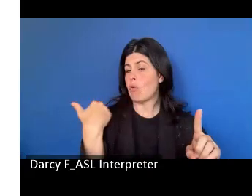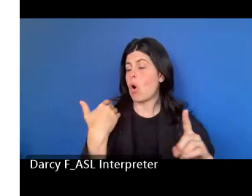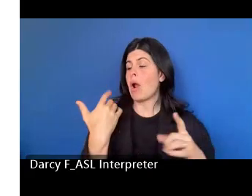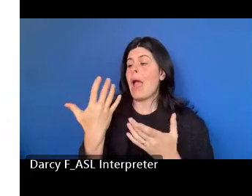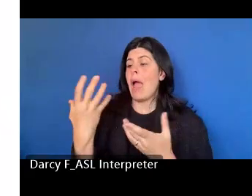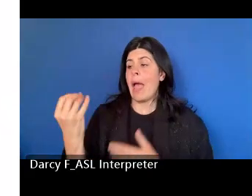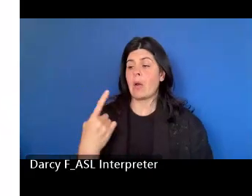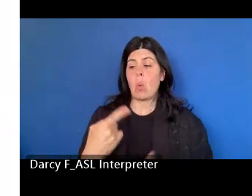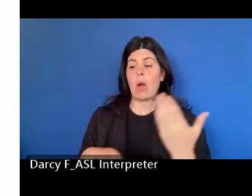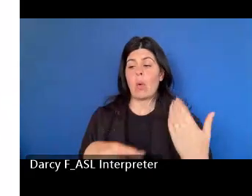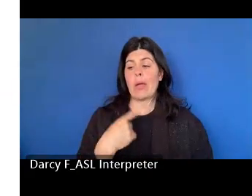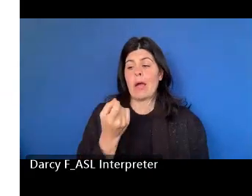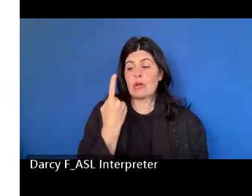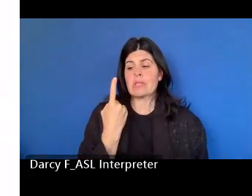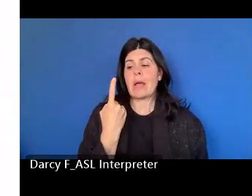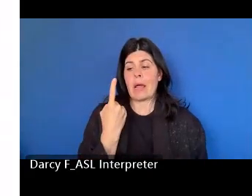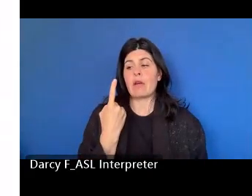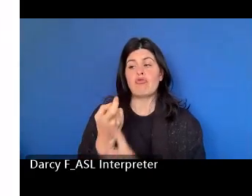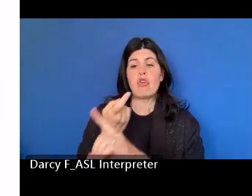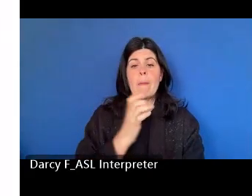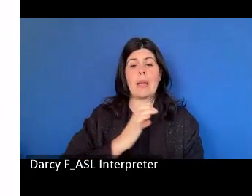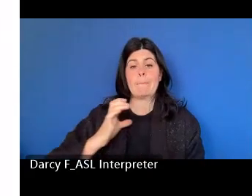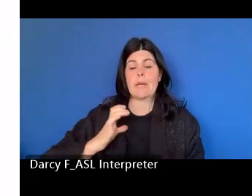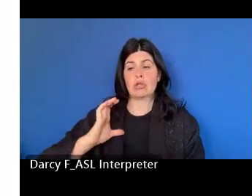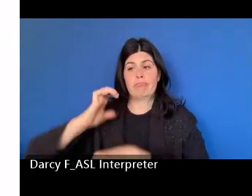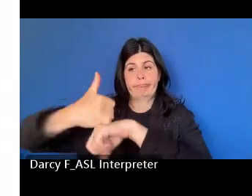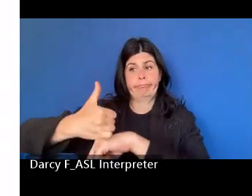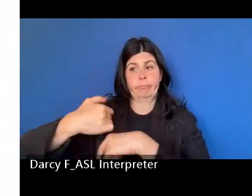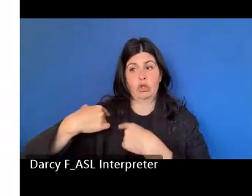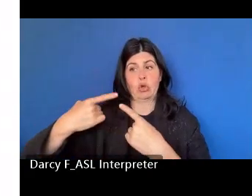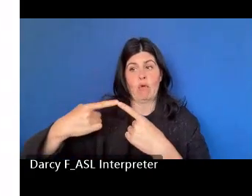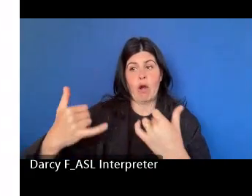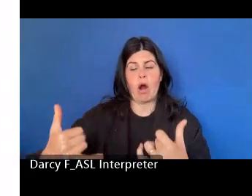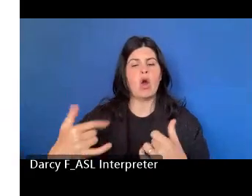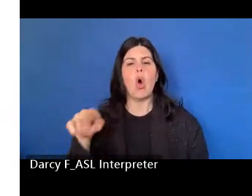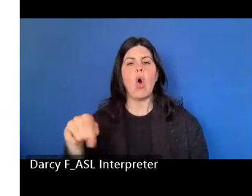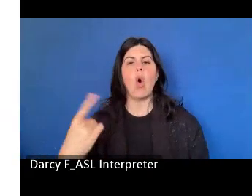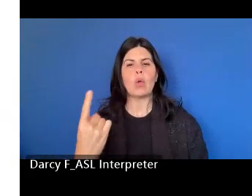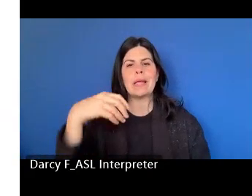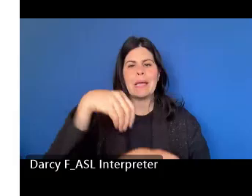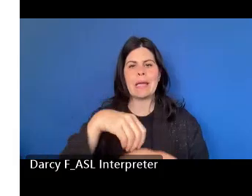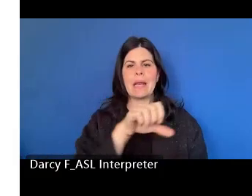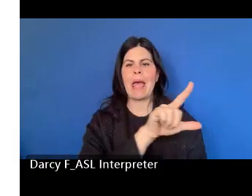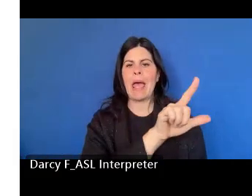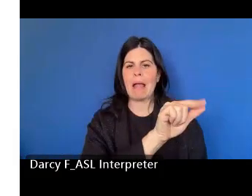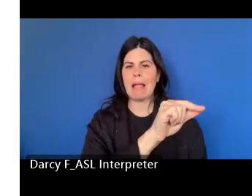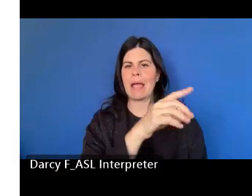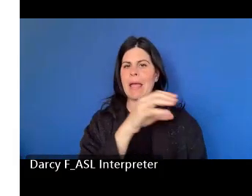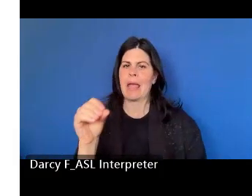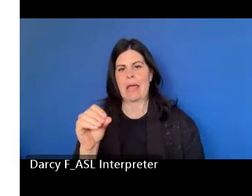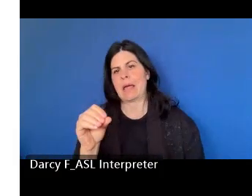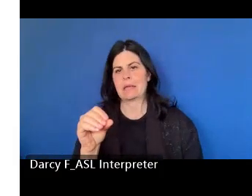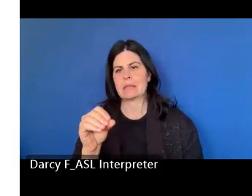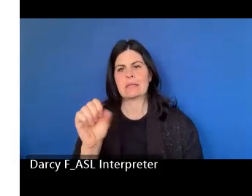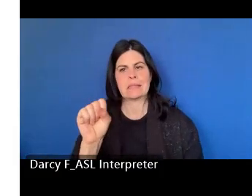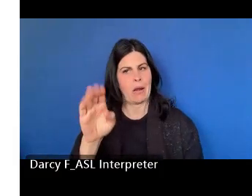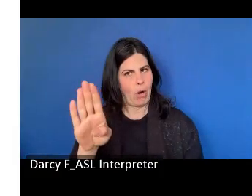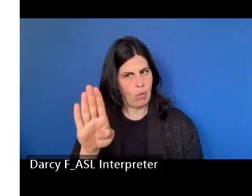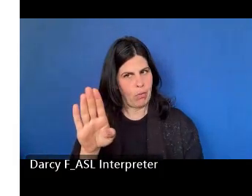has designated so far, there are only zones designated in Los Angeles and Santa Barbara counties. So Hemet is not